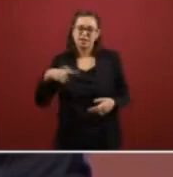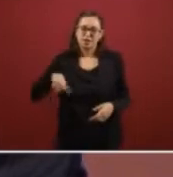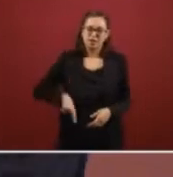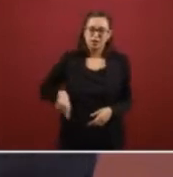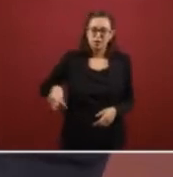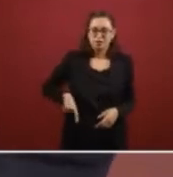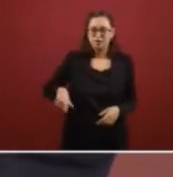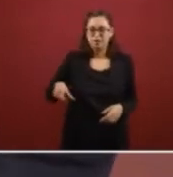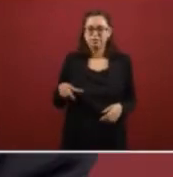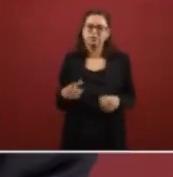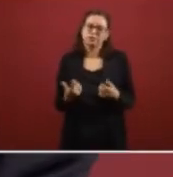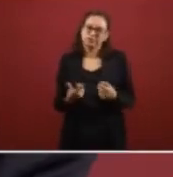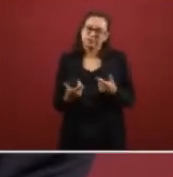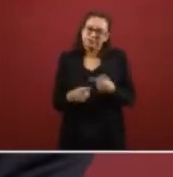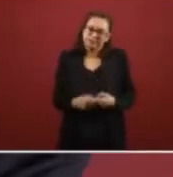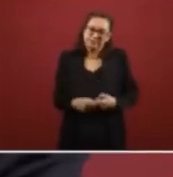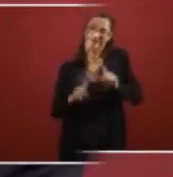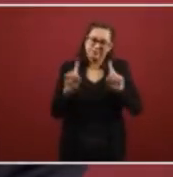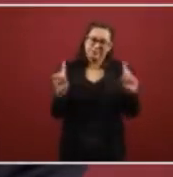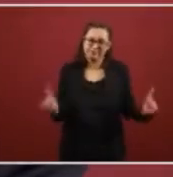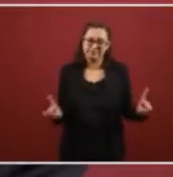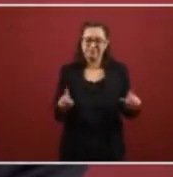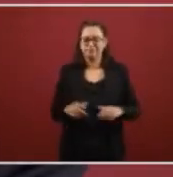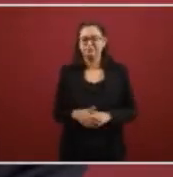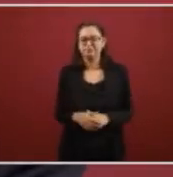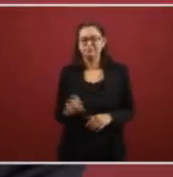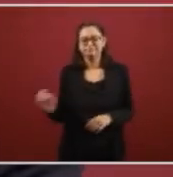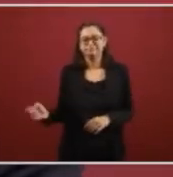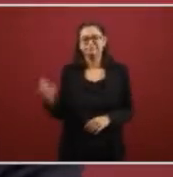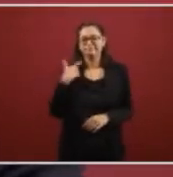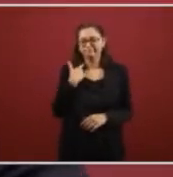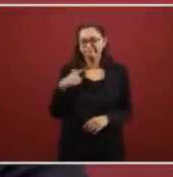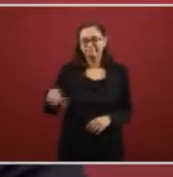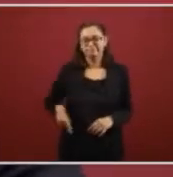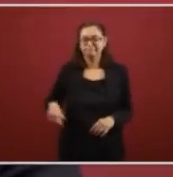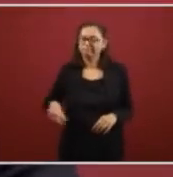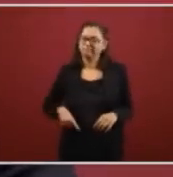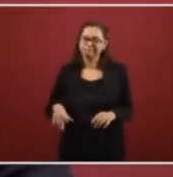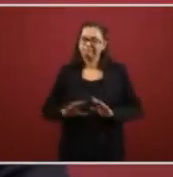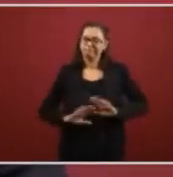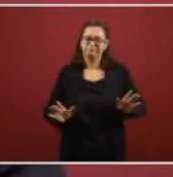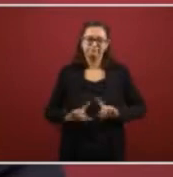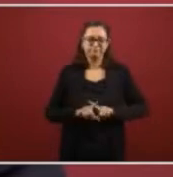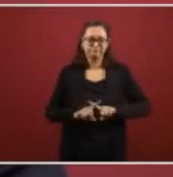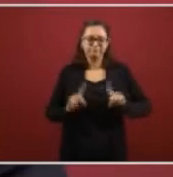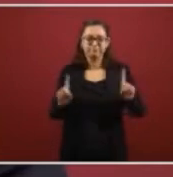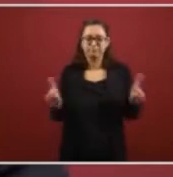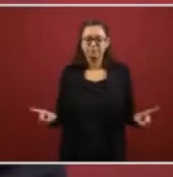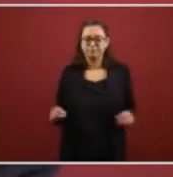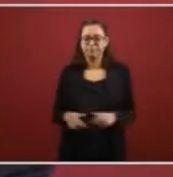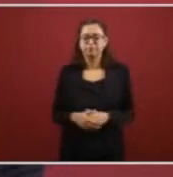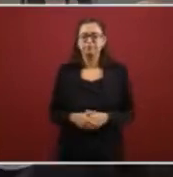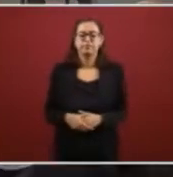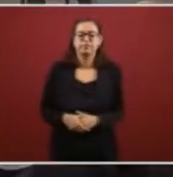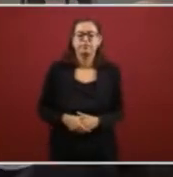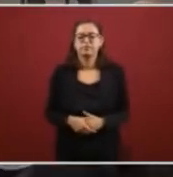will know that we are not the same to what the previous people were that came